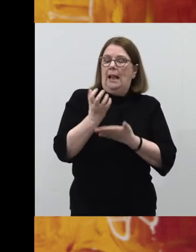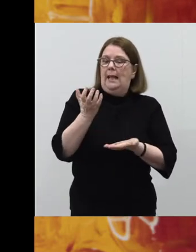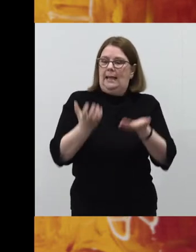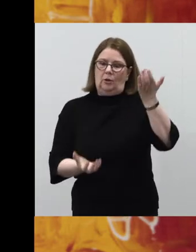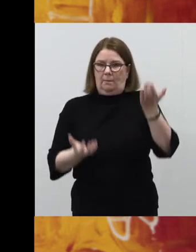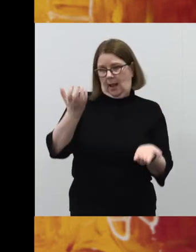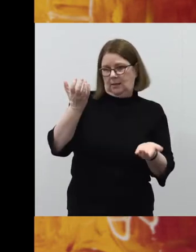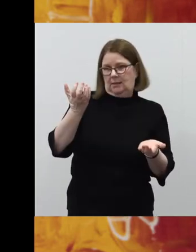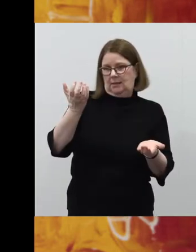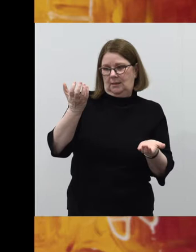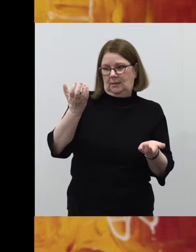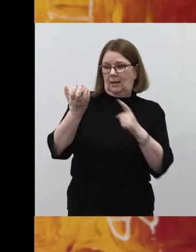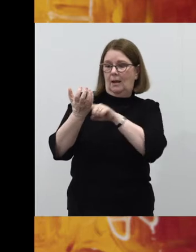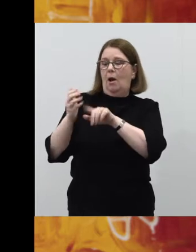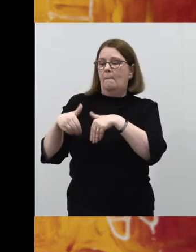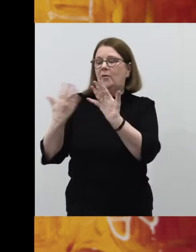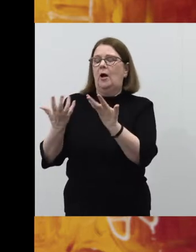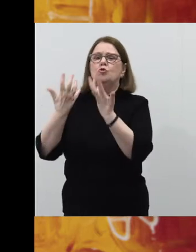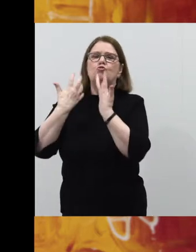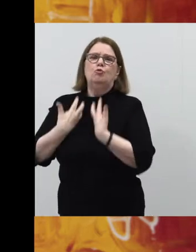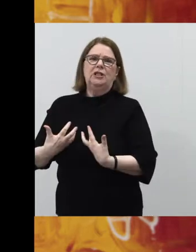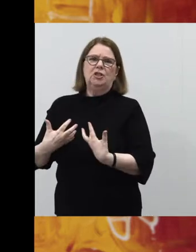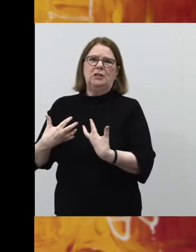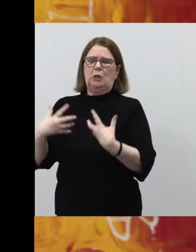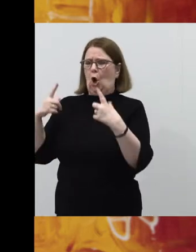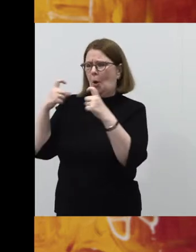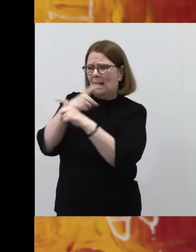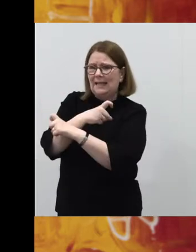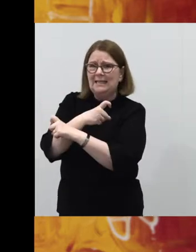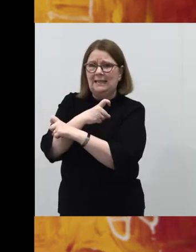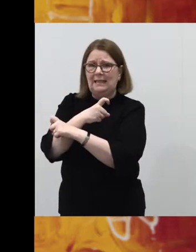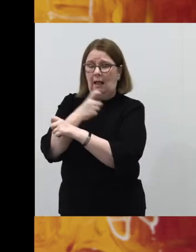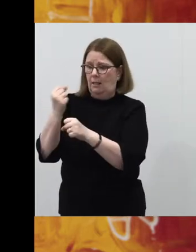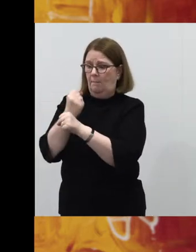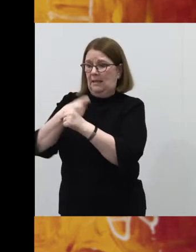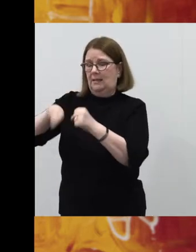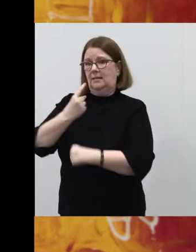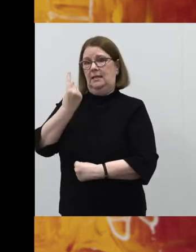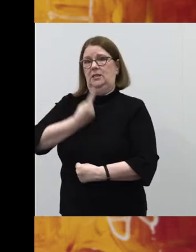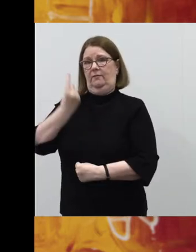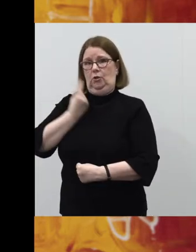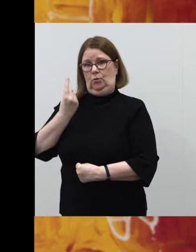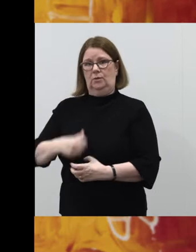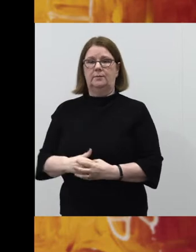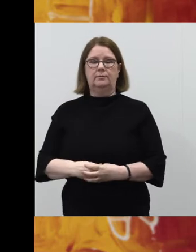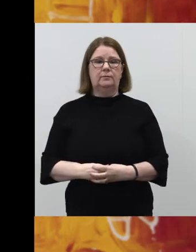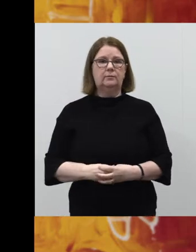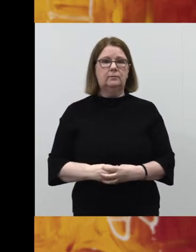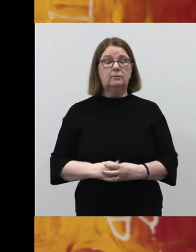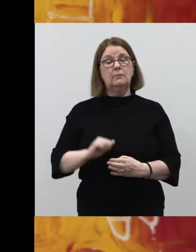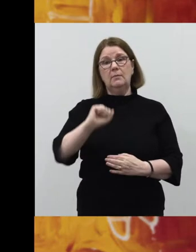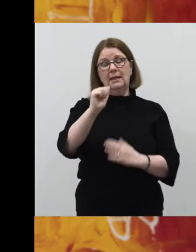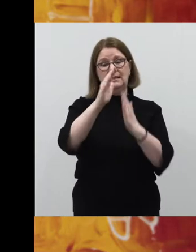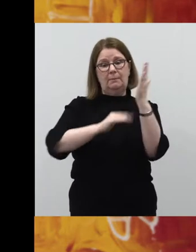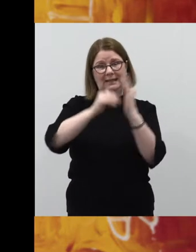now become synonymous with human frailty, with pain, and with our sense of anxiety. However,